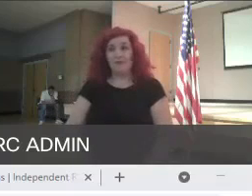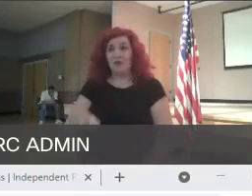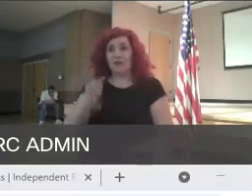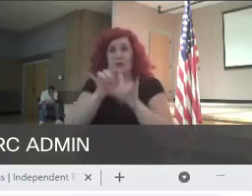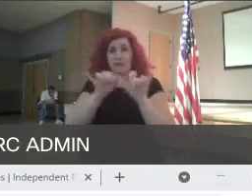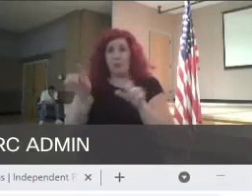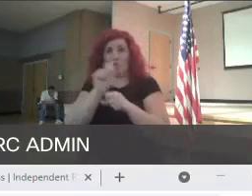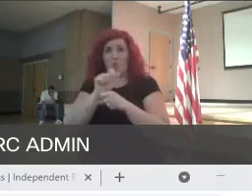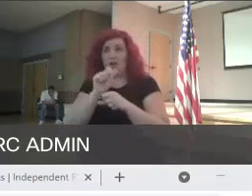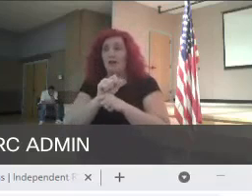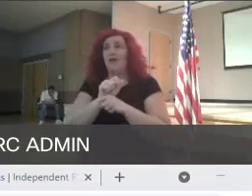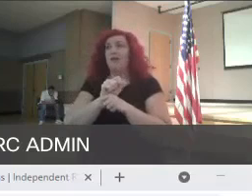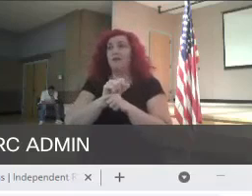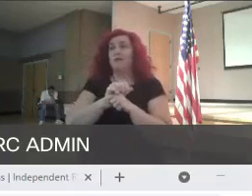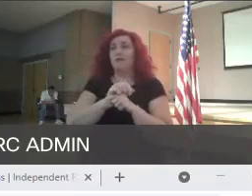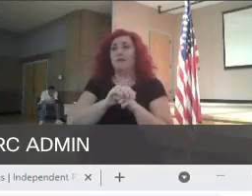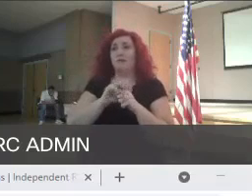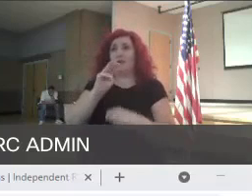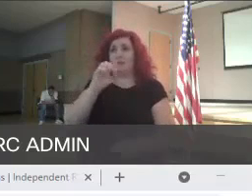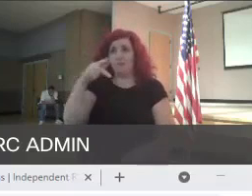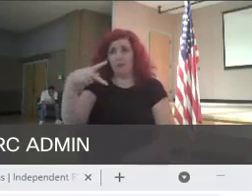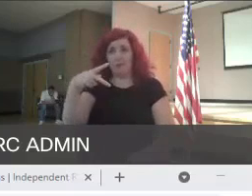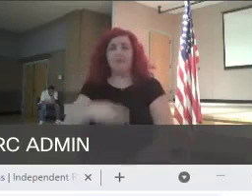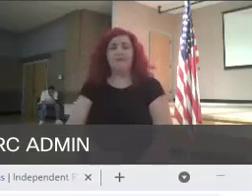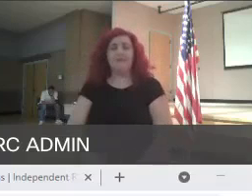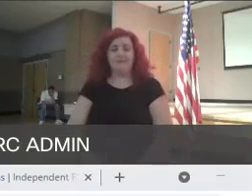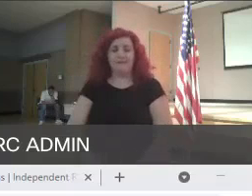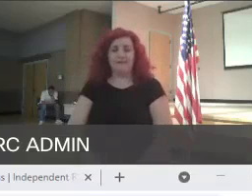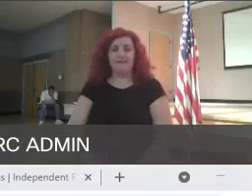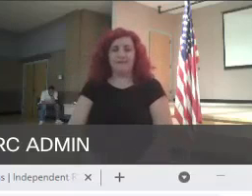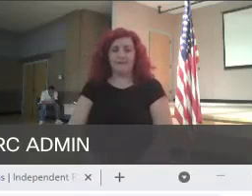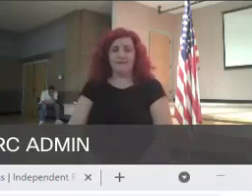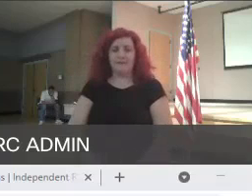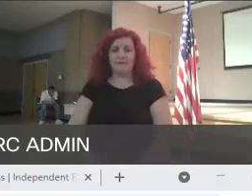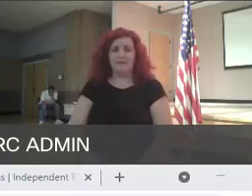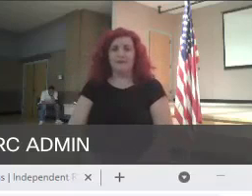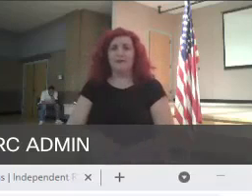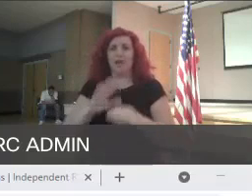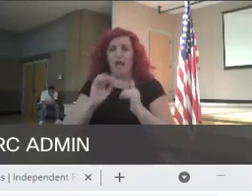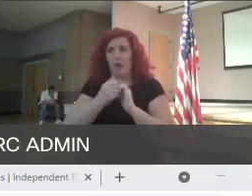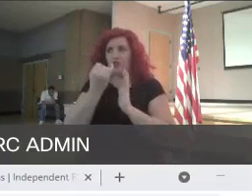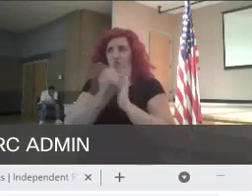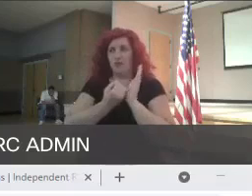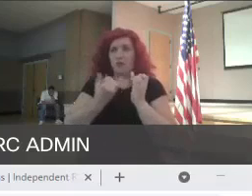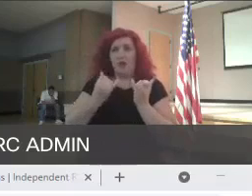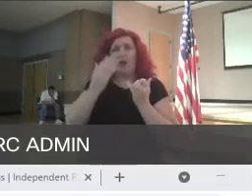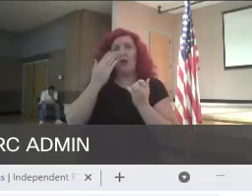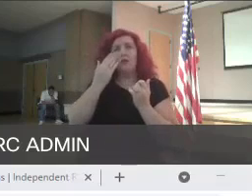working on your maps, the way they're drawn now, and I know this is just the grid